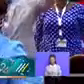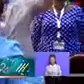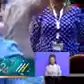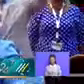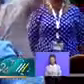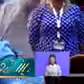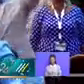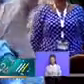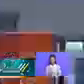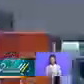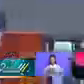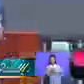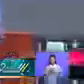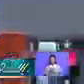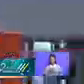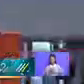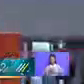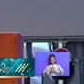happen